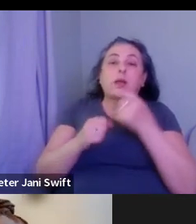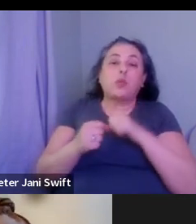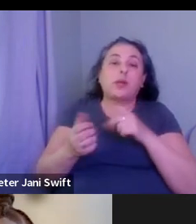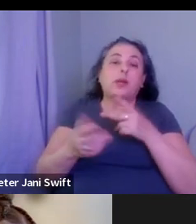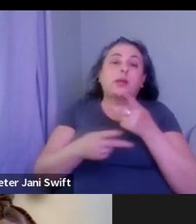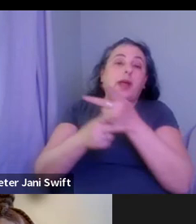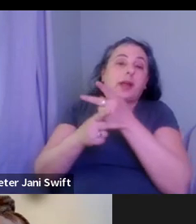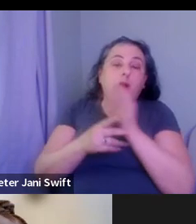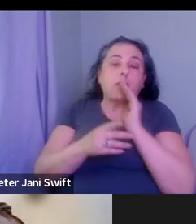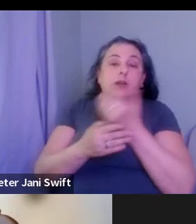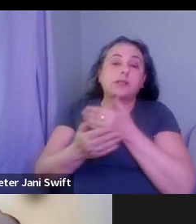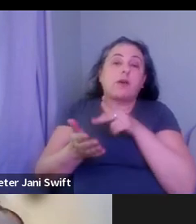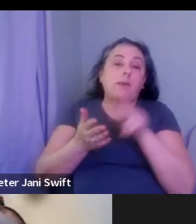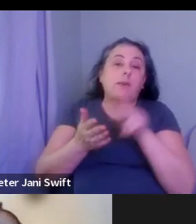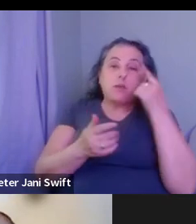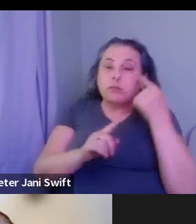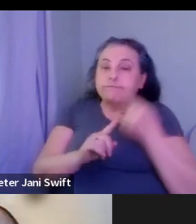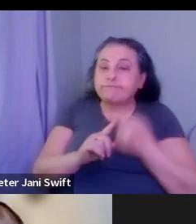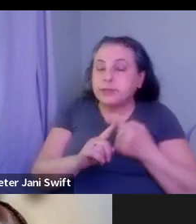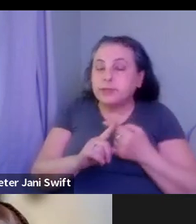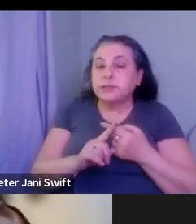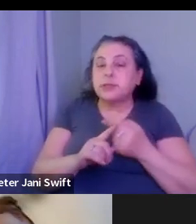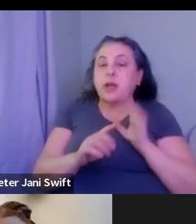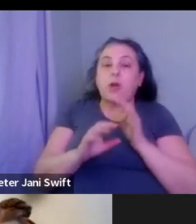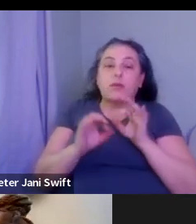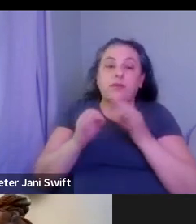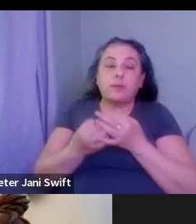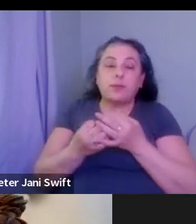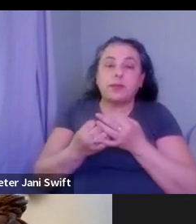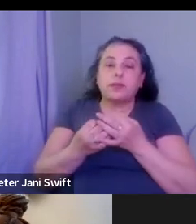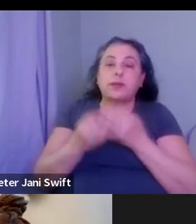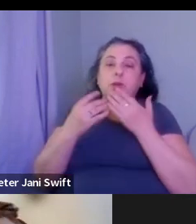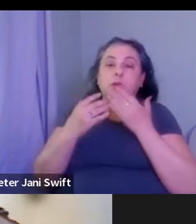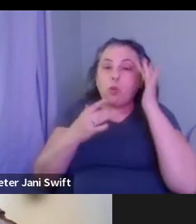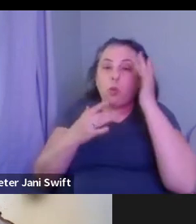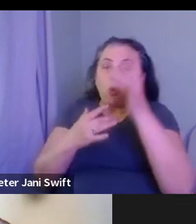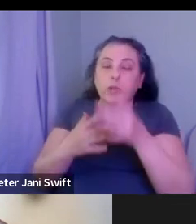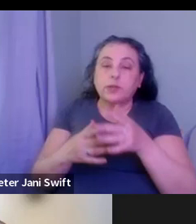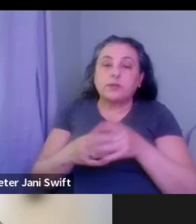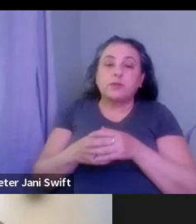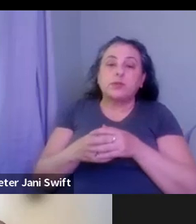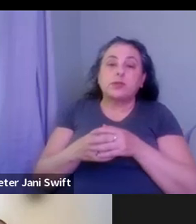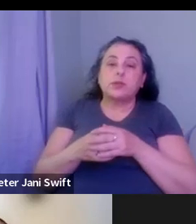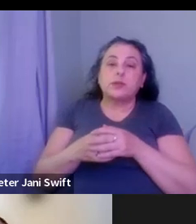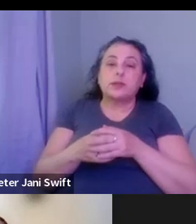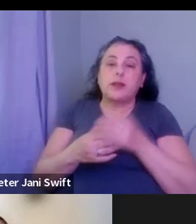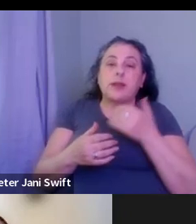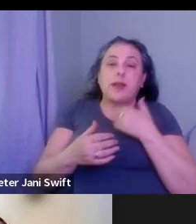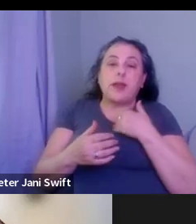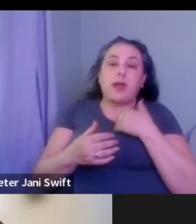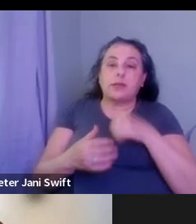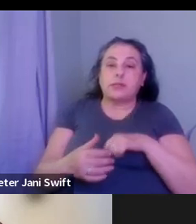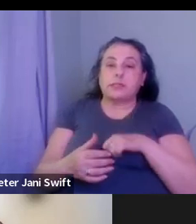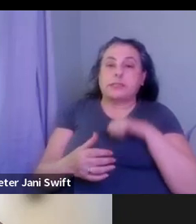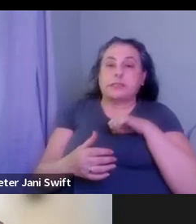as a community, as ourselves, as our family going into the future, and having